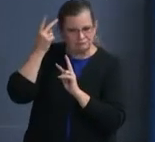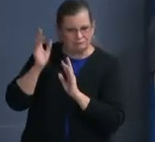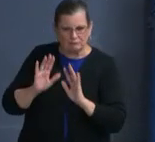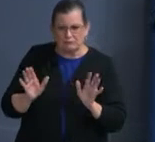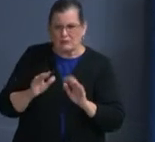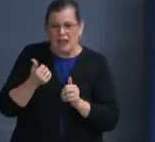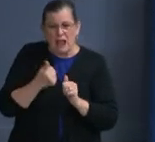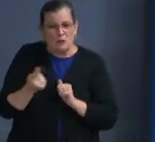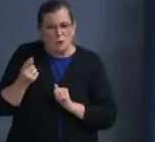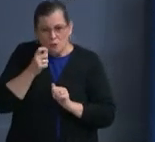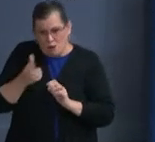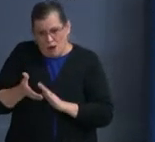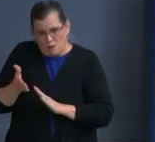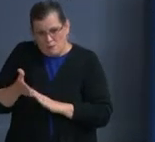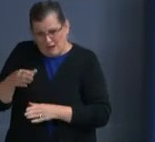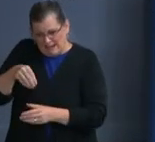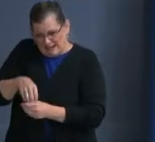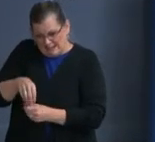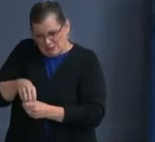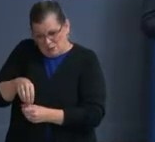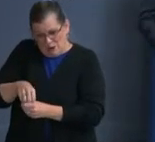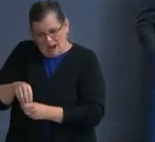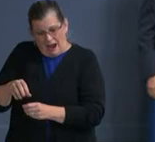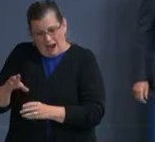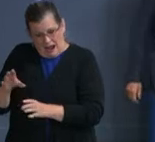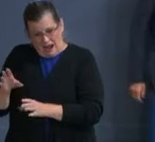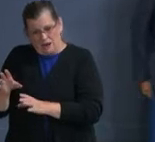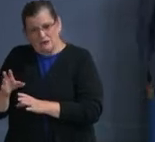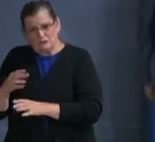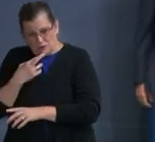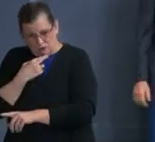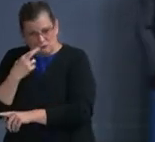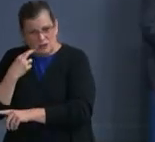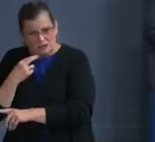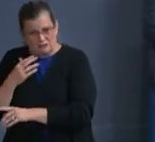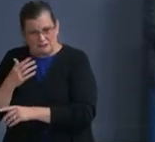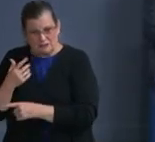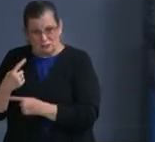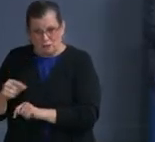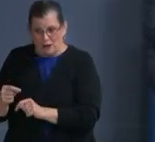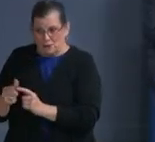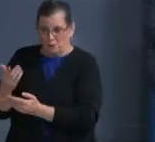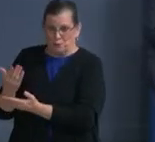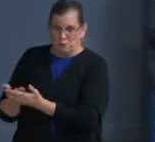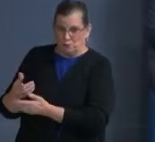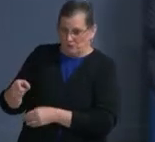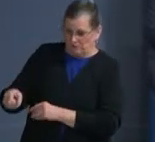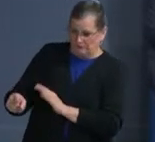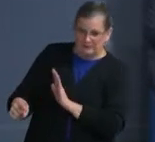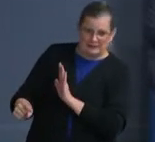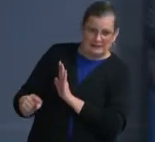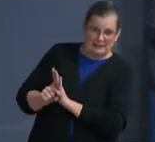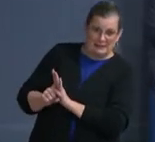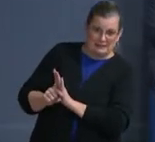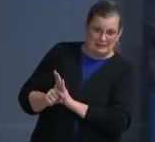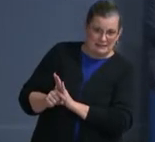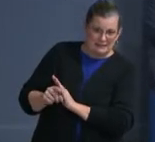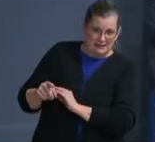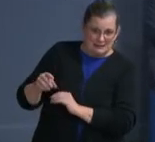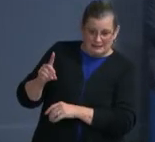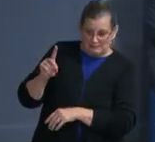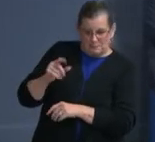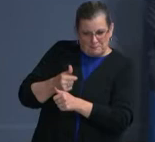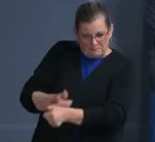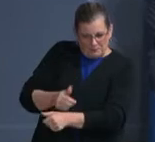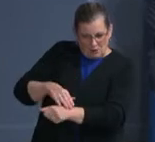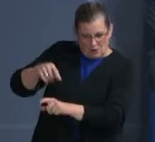an indoor venue to make. We need to shift away from trying to prove a negative by using a data set and go